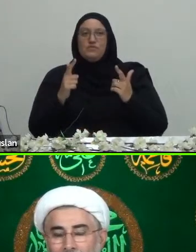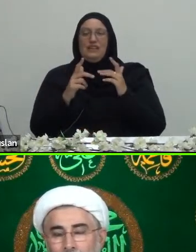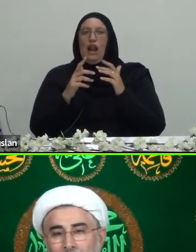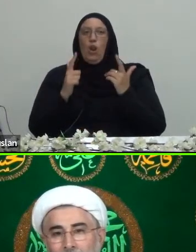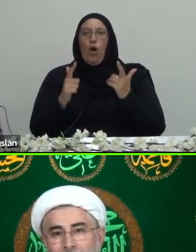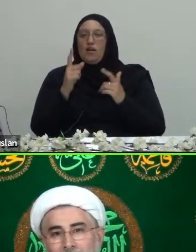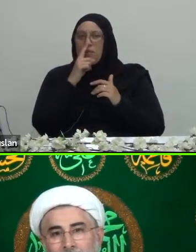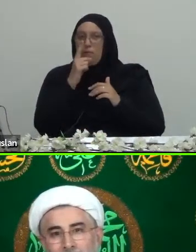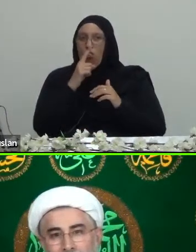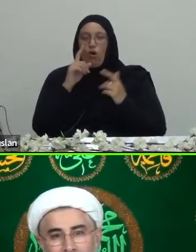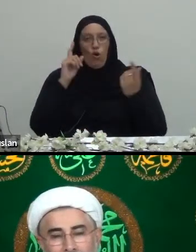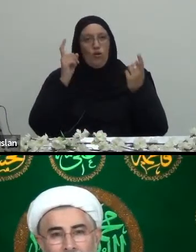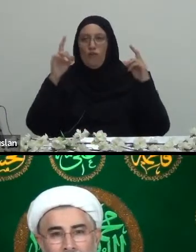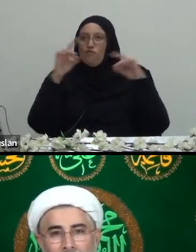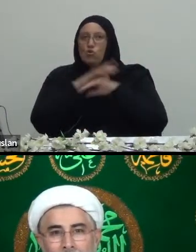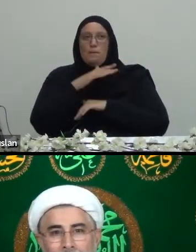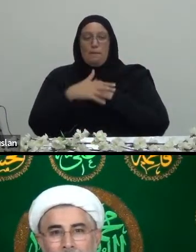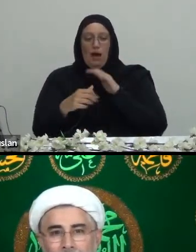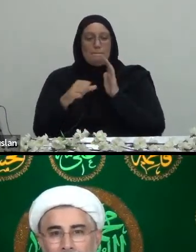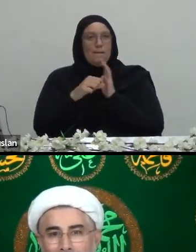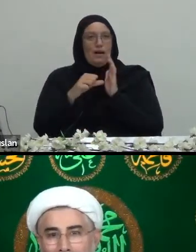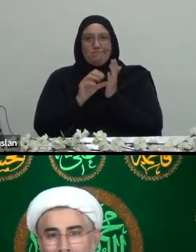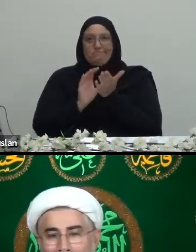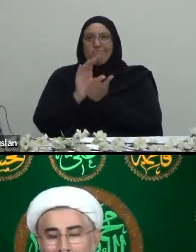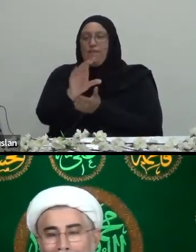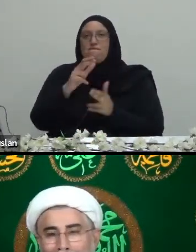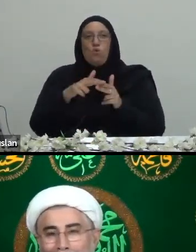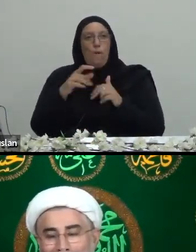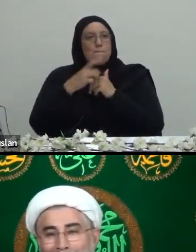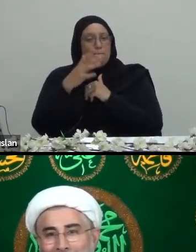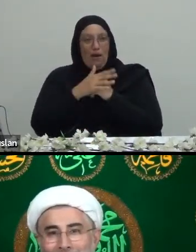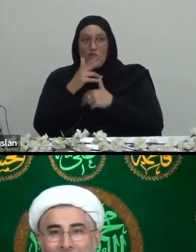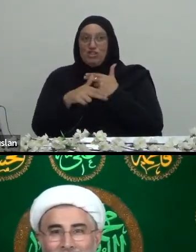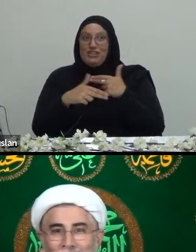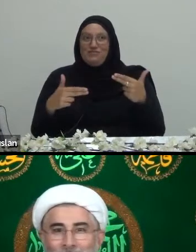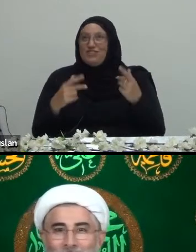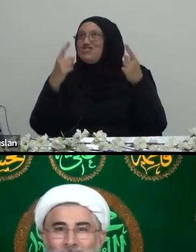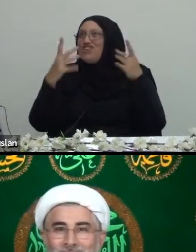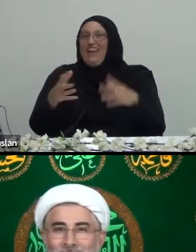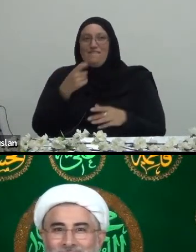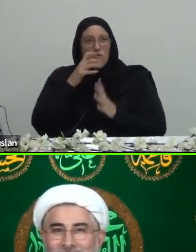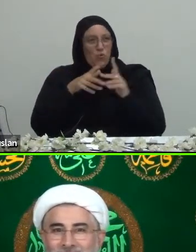the mahr as well. That's a great idea. Maybe in a few weeks' time we could look at that.